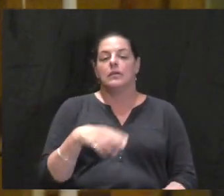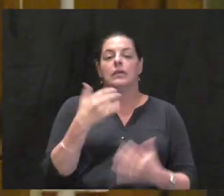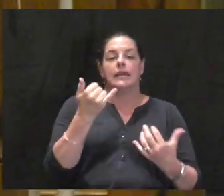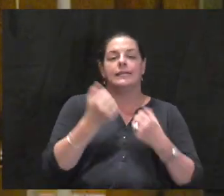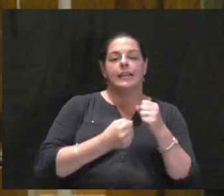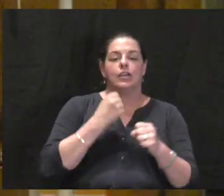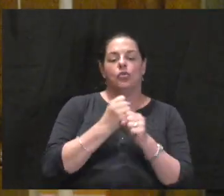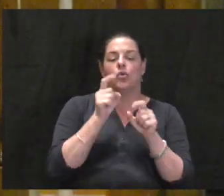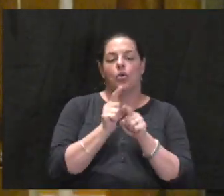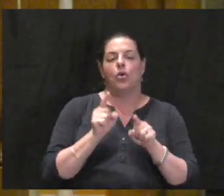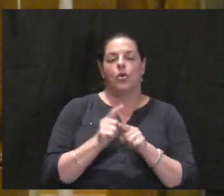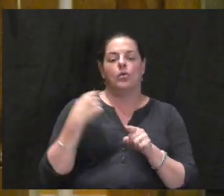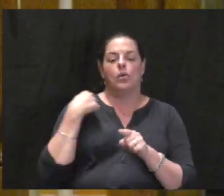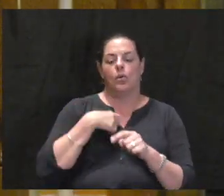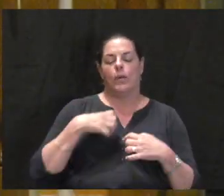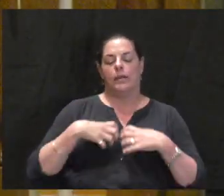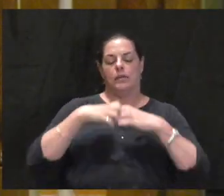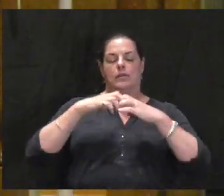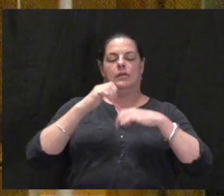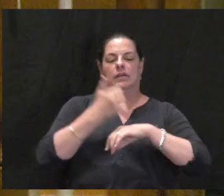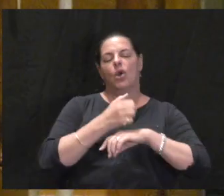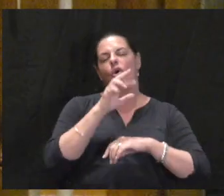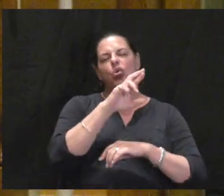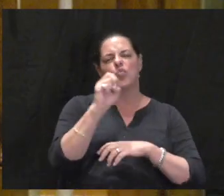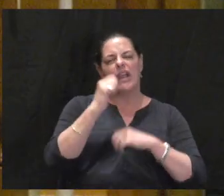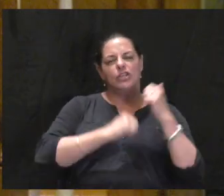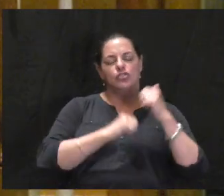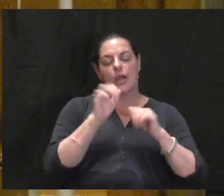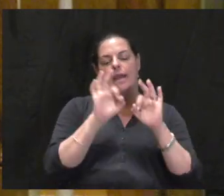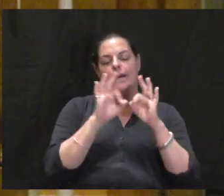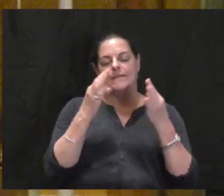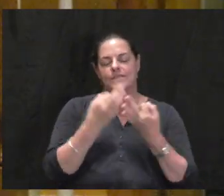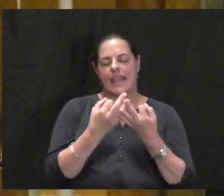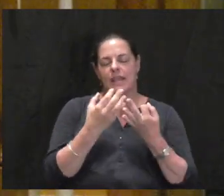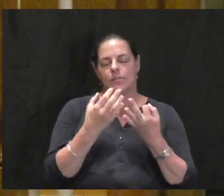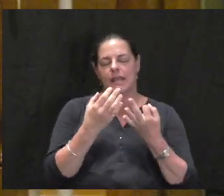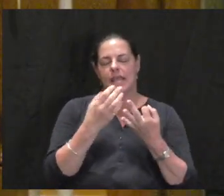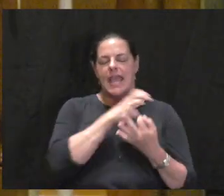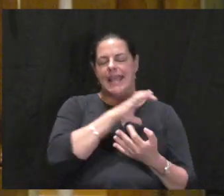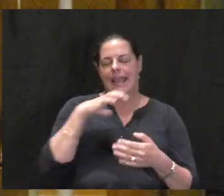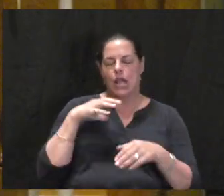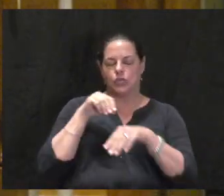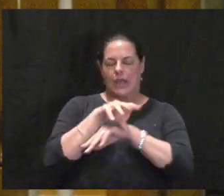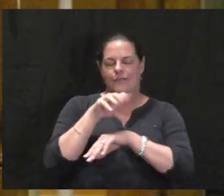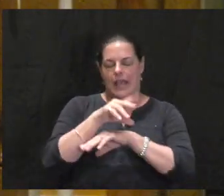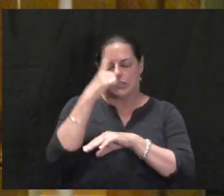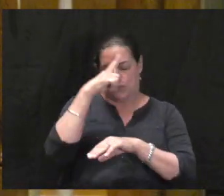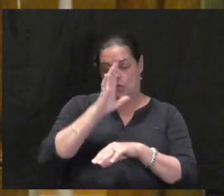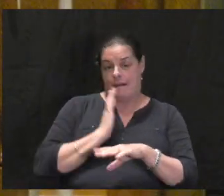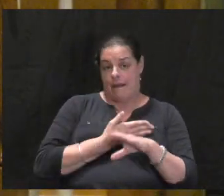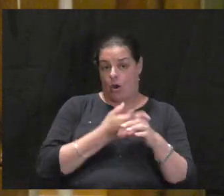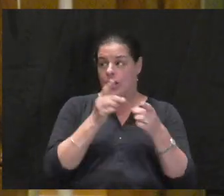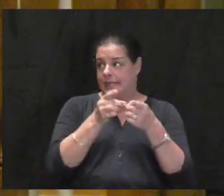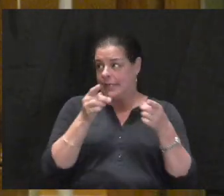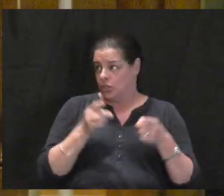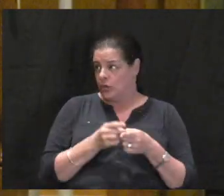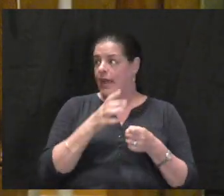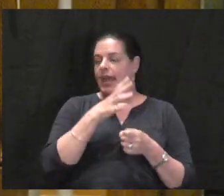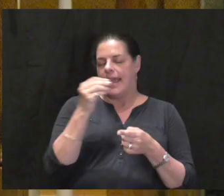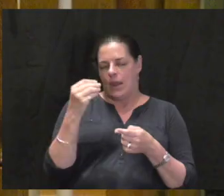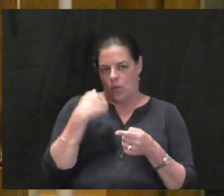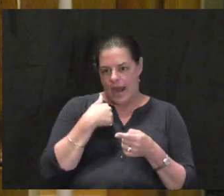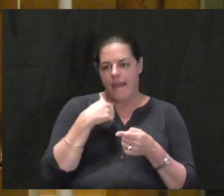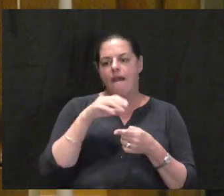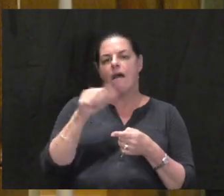parents representing all 9 school districts across our county to participate in 6 monthly meetings to really help